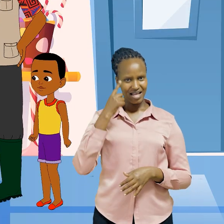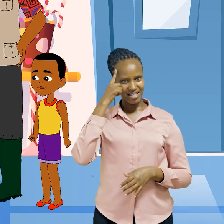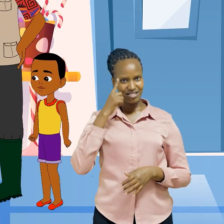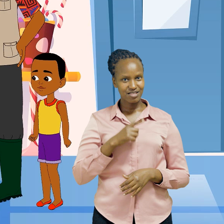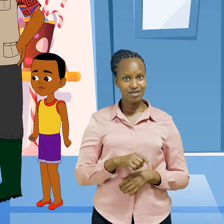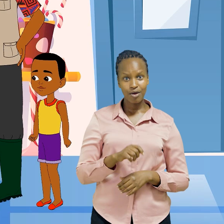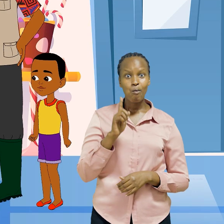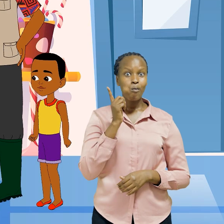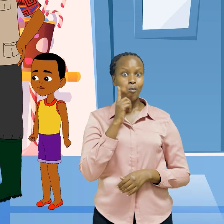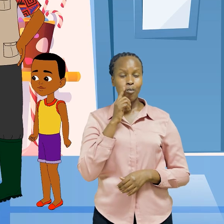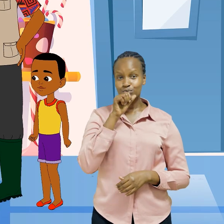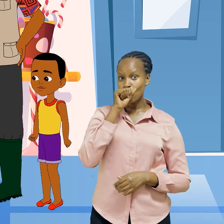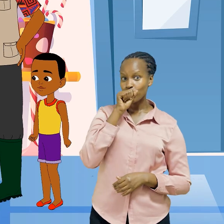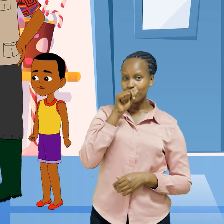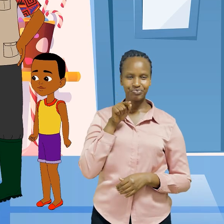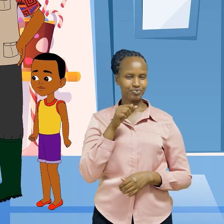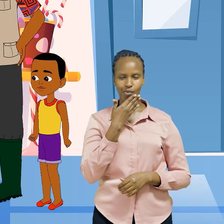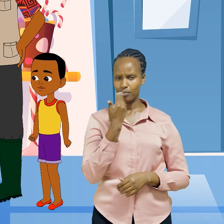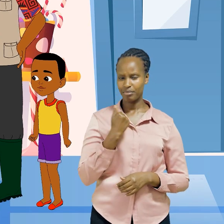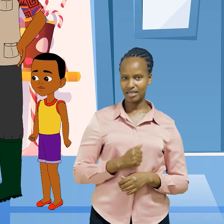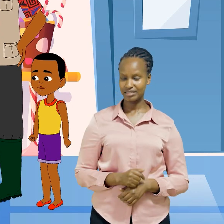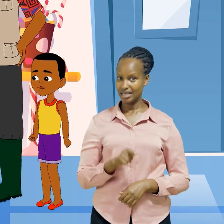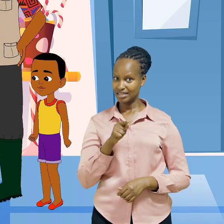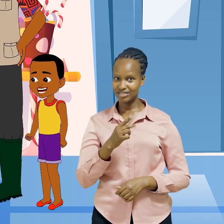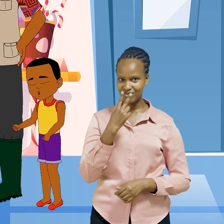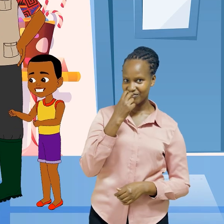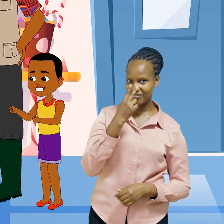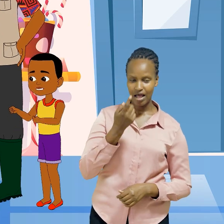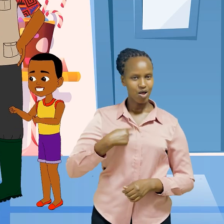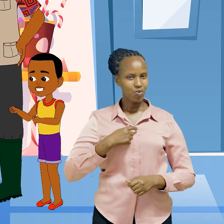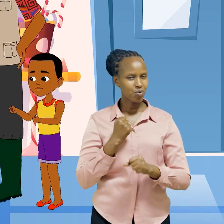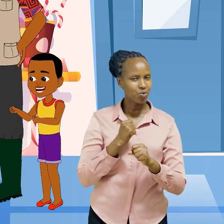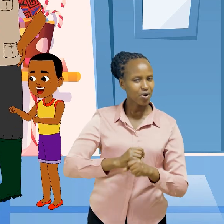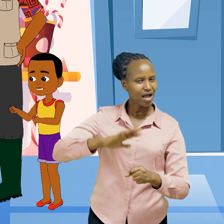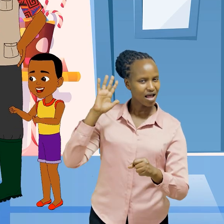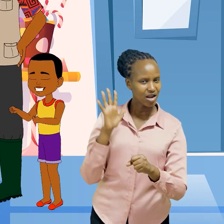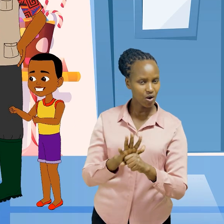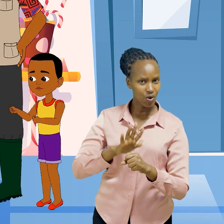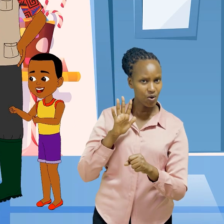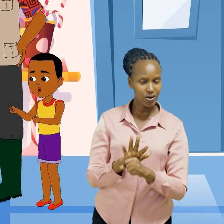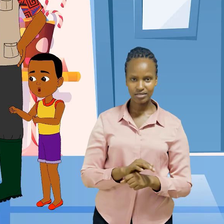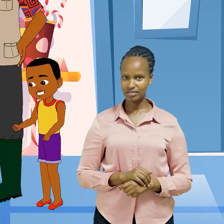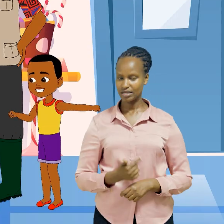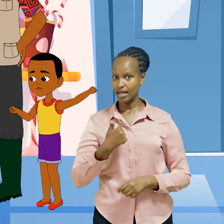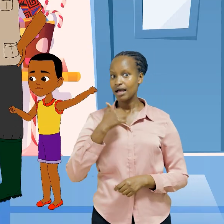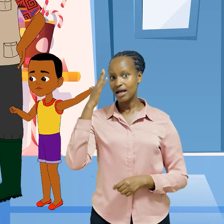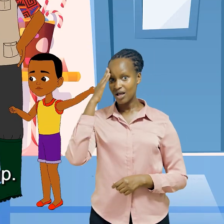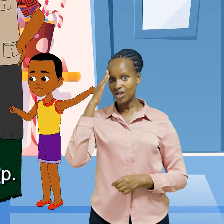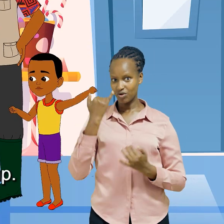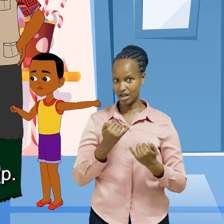Wow! I think my lollipop is the best. This was fun. We have learned a